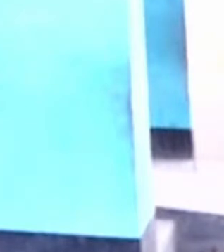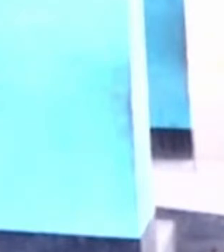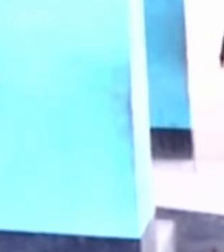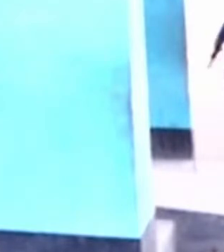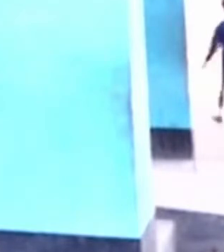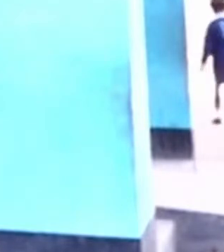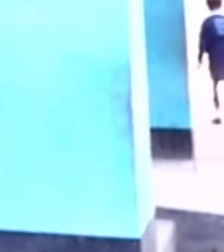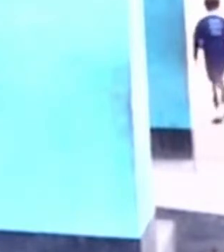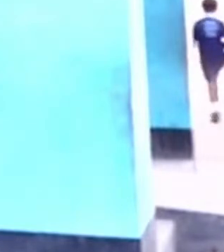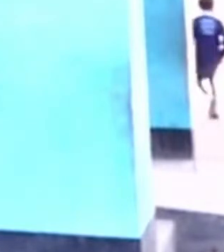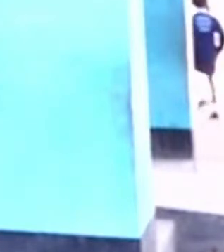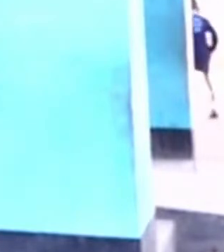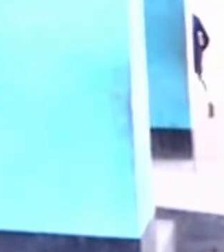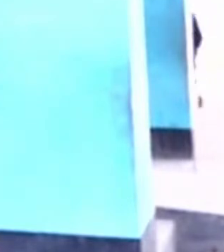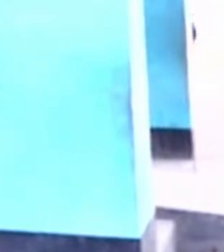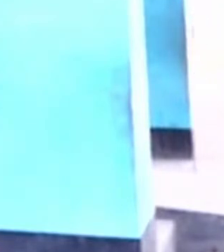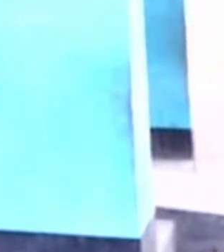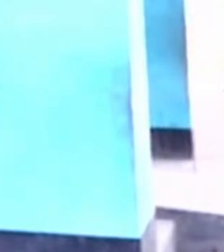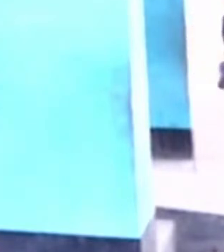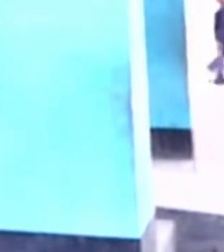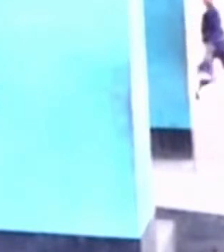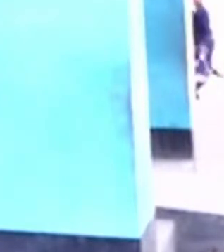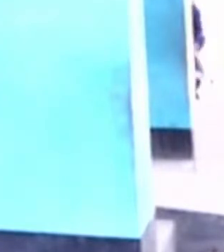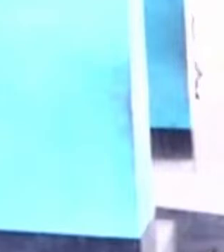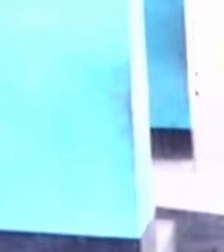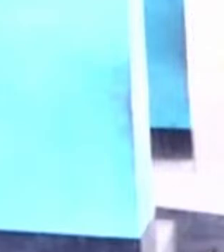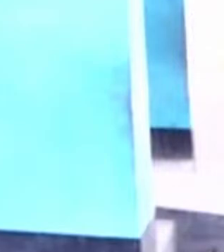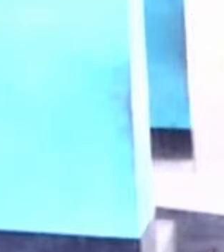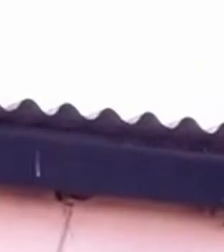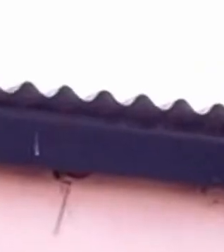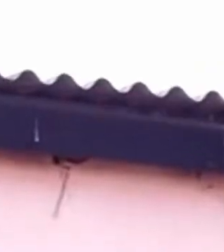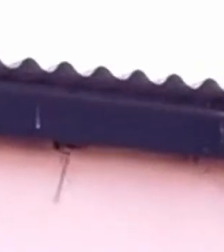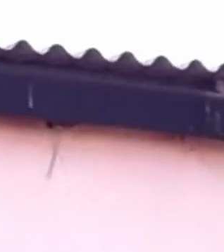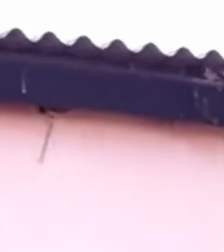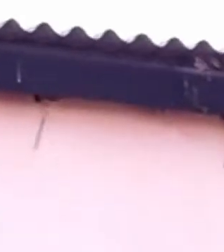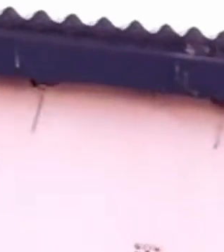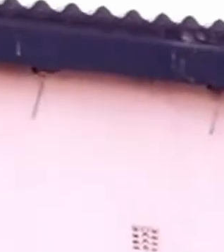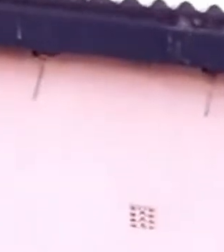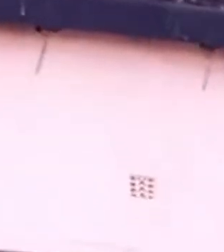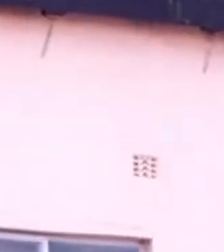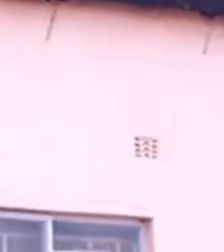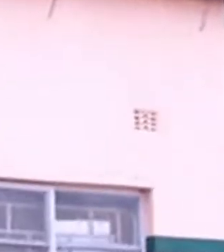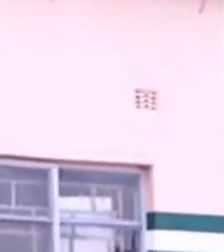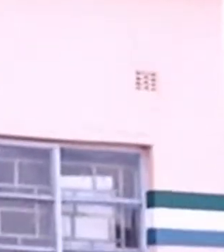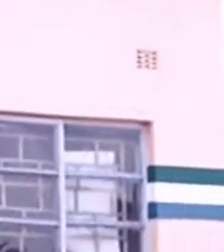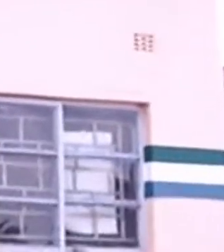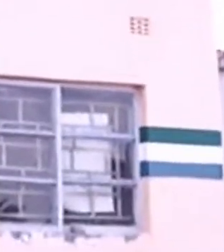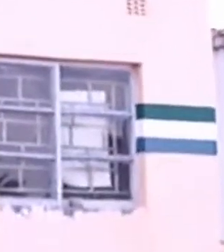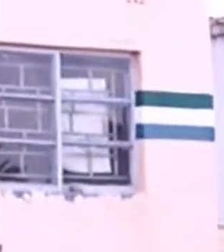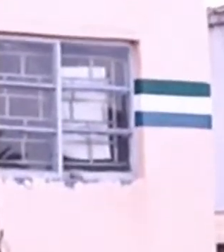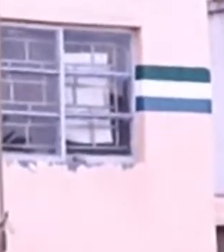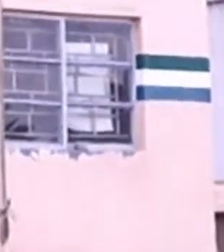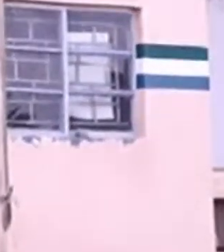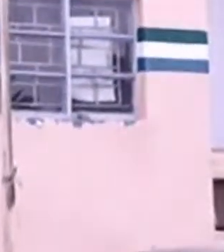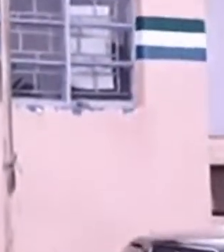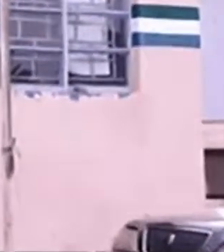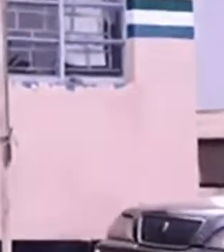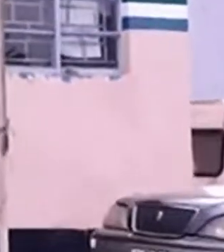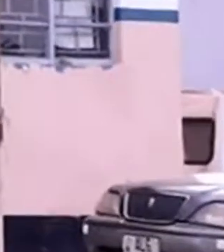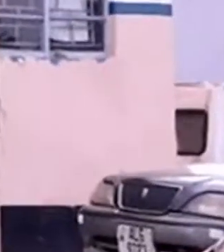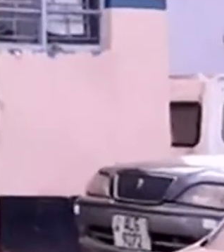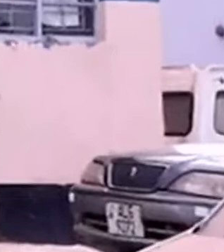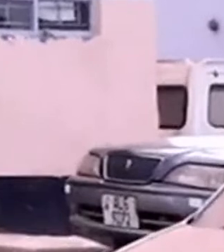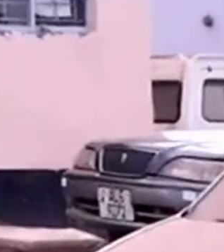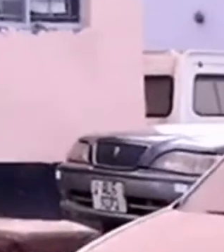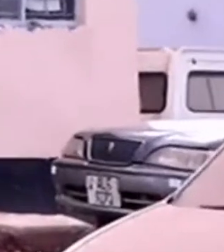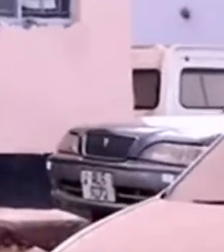are able to see the fruits of the constituency development fund. Another project that has been done under CDF in Matero is the